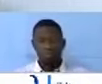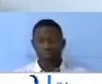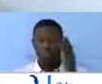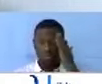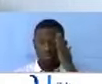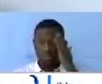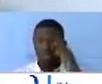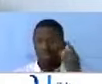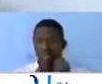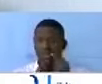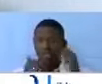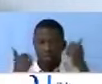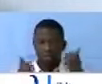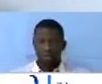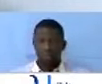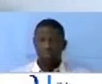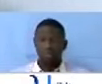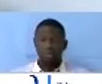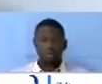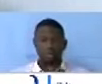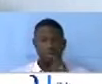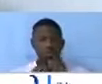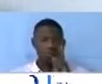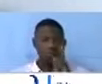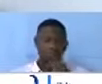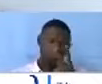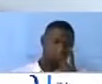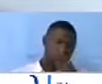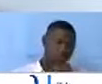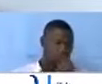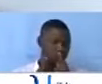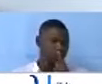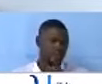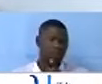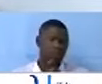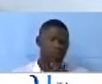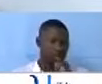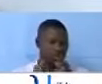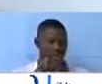we are going on, and I told you one or two of those things.